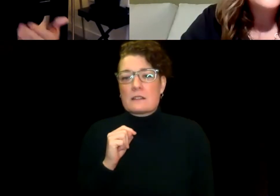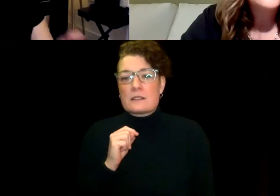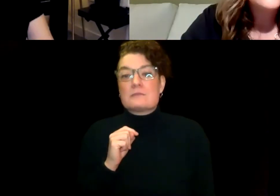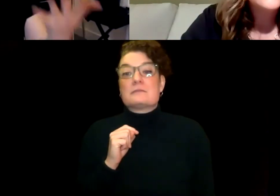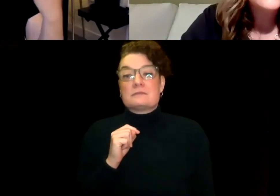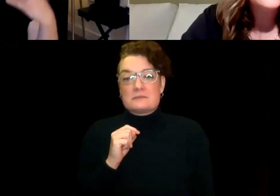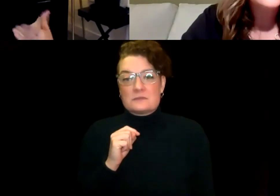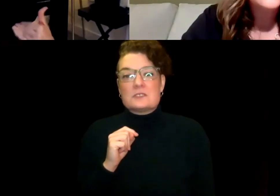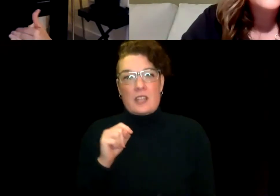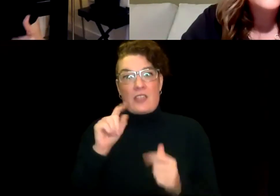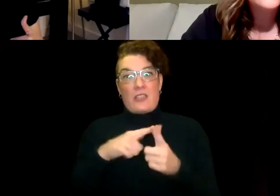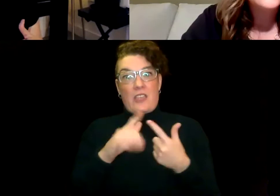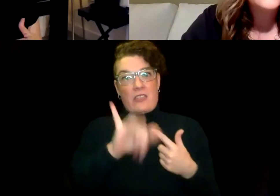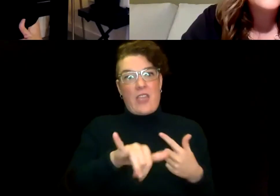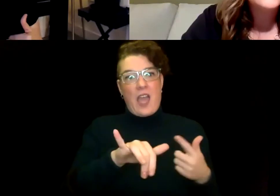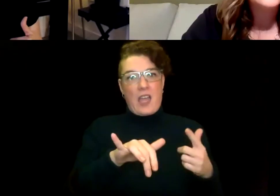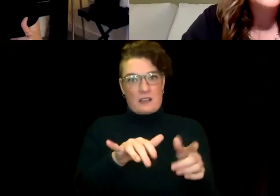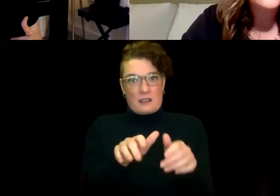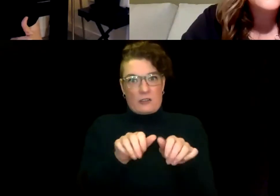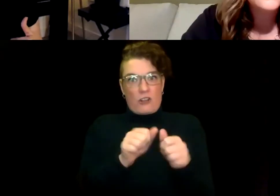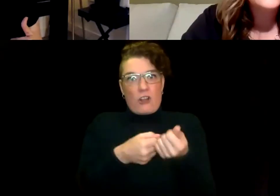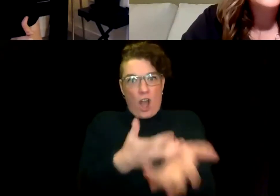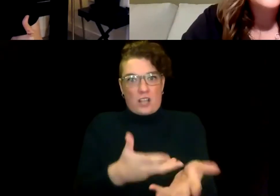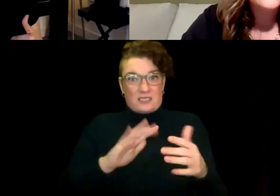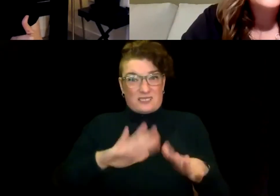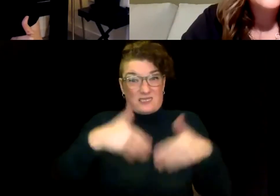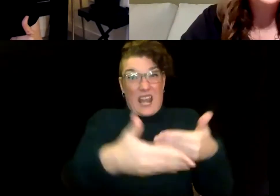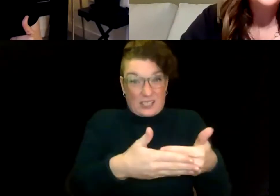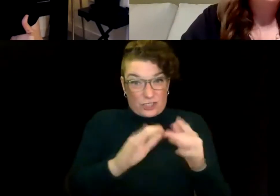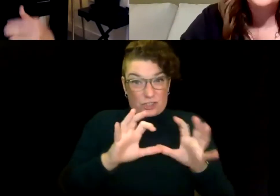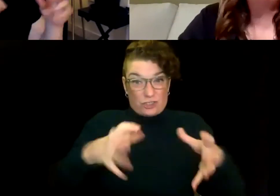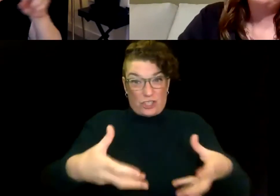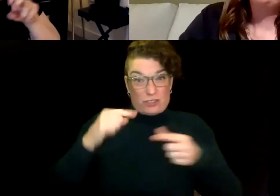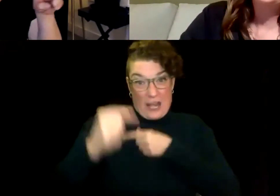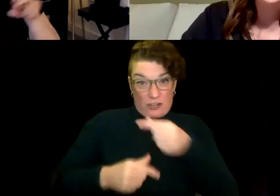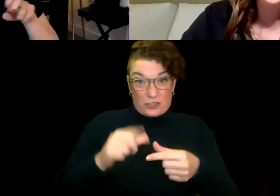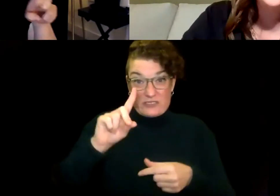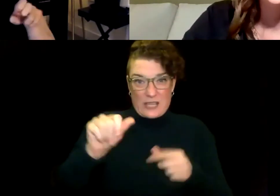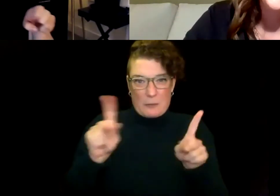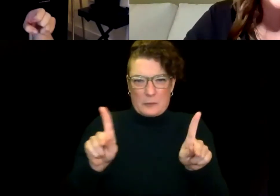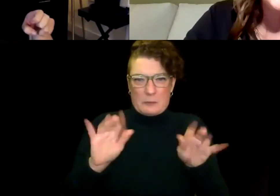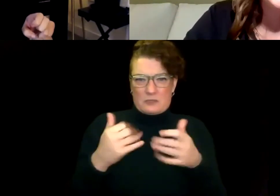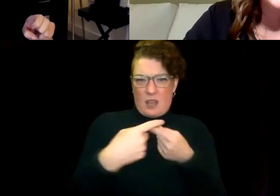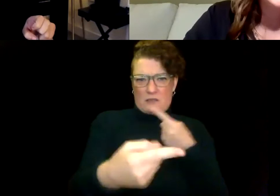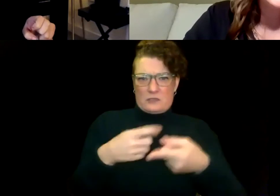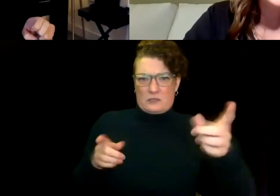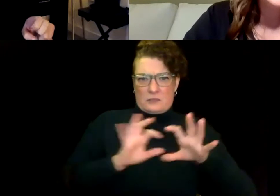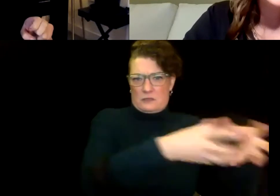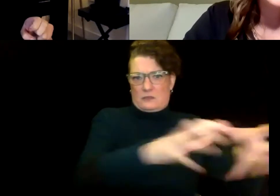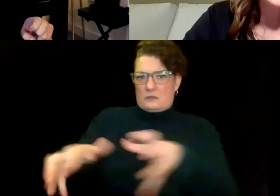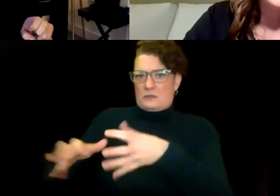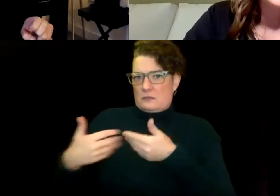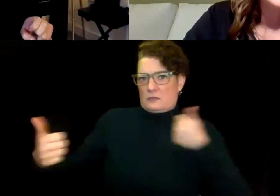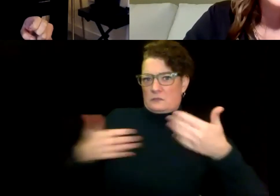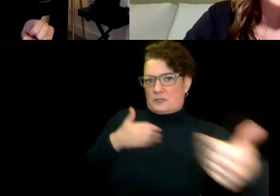think, fractured this whole other generation of disabled people into all of these different spaces. Yes. And it's not to say that